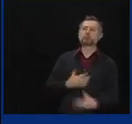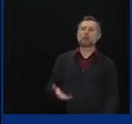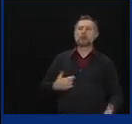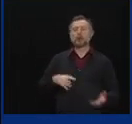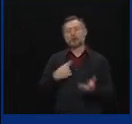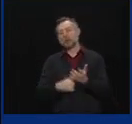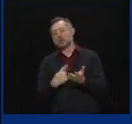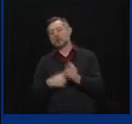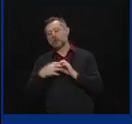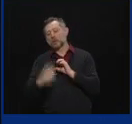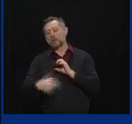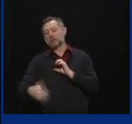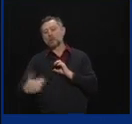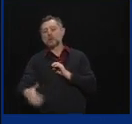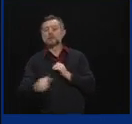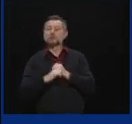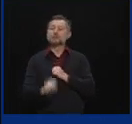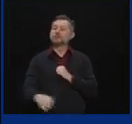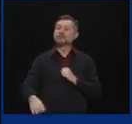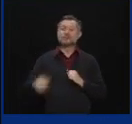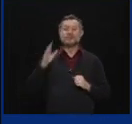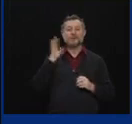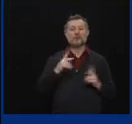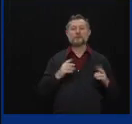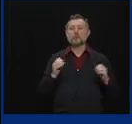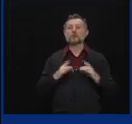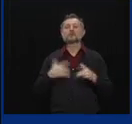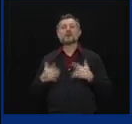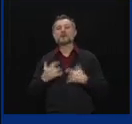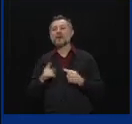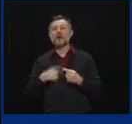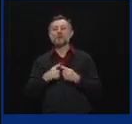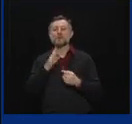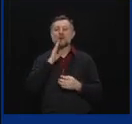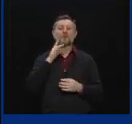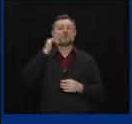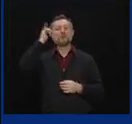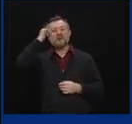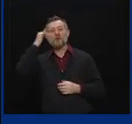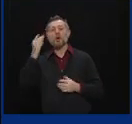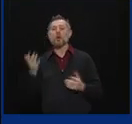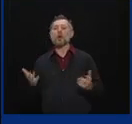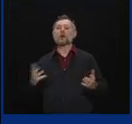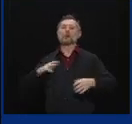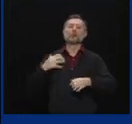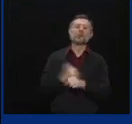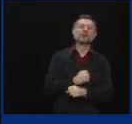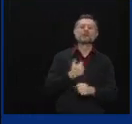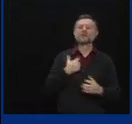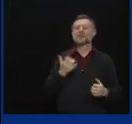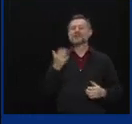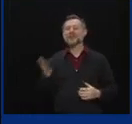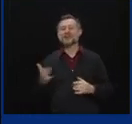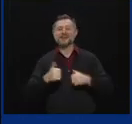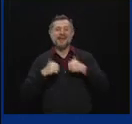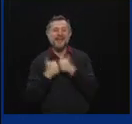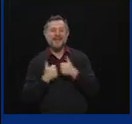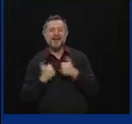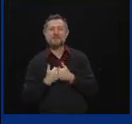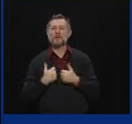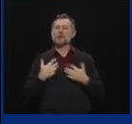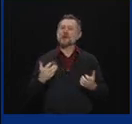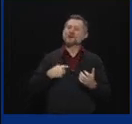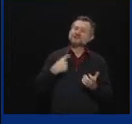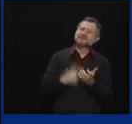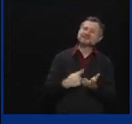things to talk about, like a really big Buffalo Bills win the other day. I know and I was actually at that game. I didn't spike the